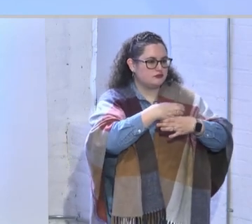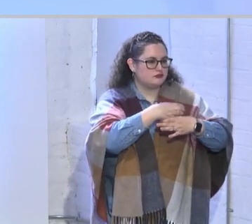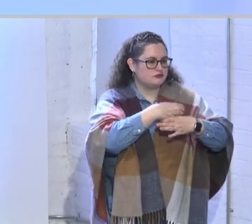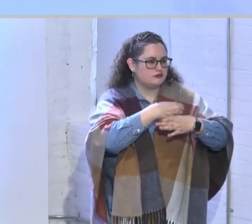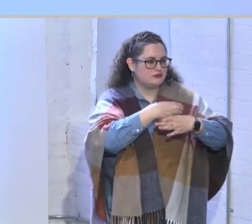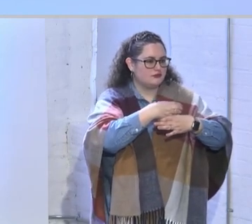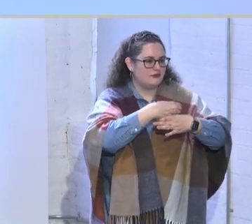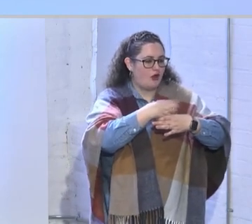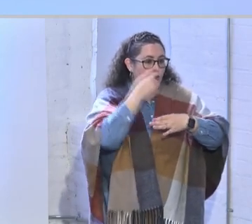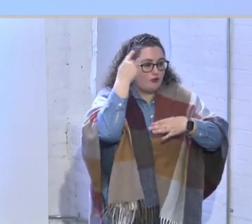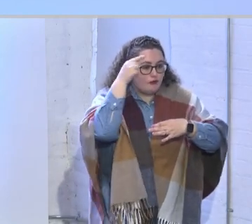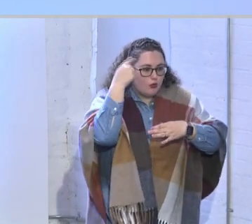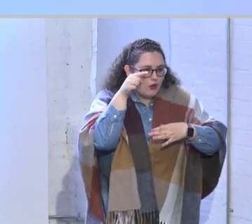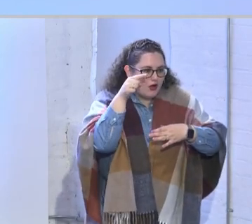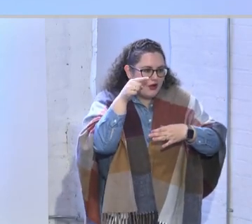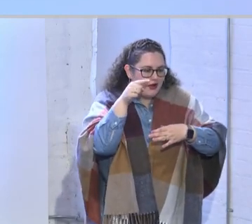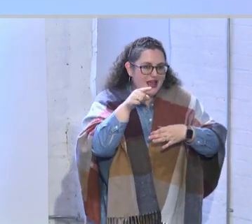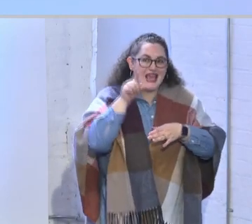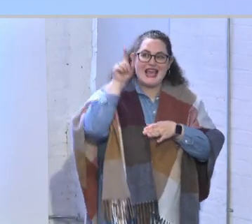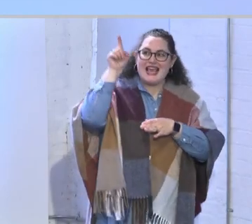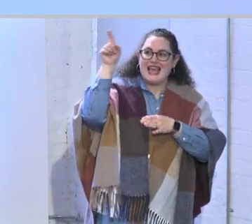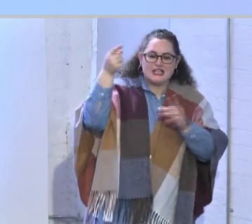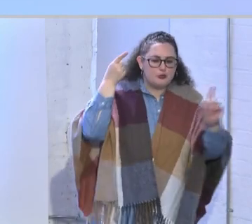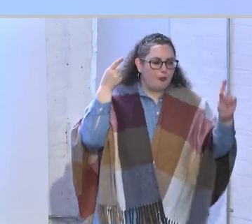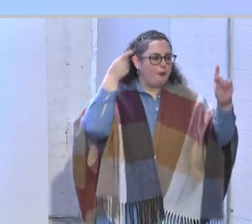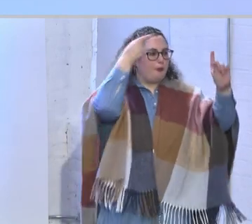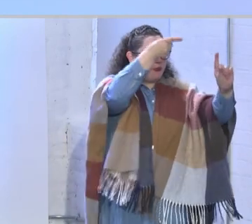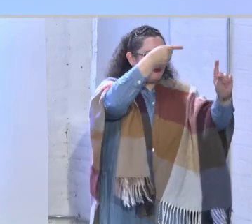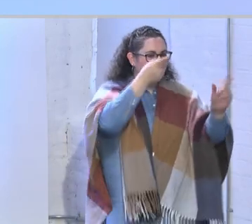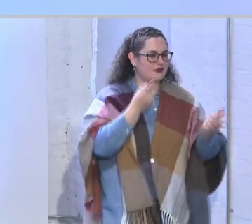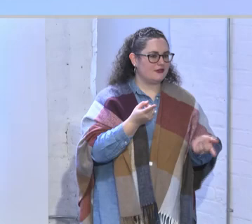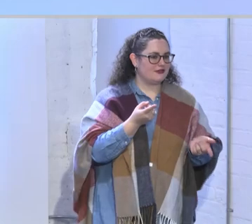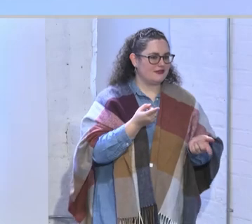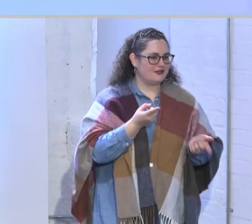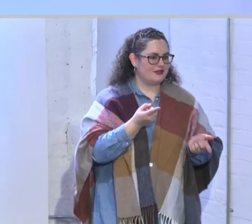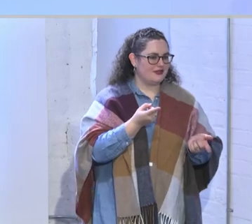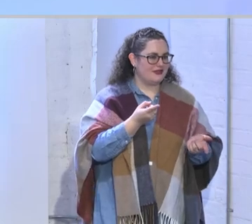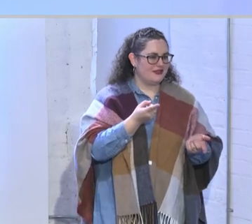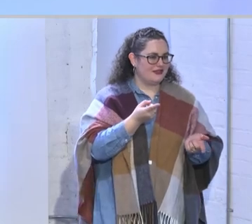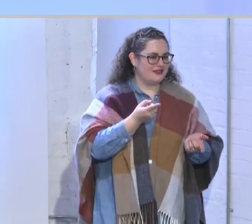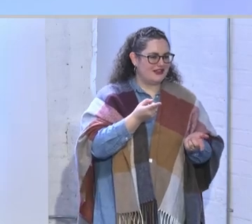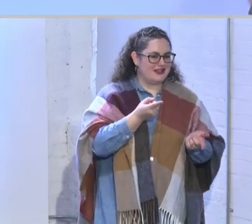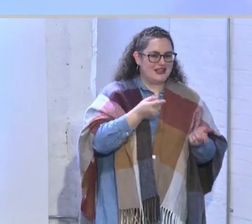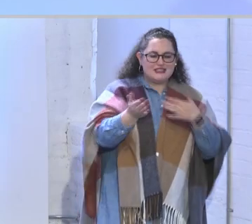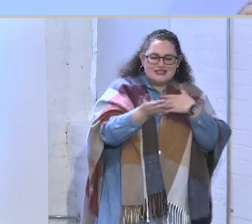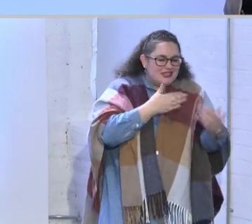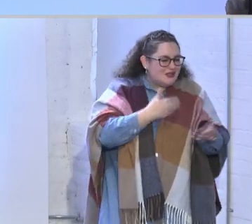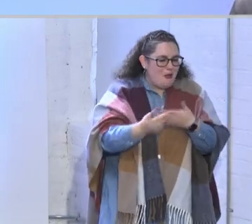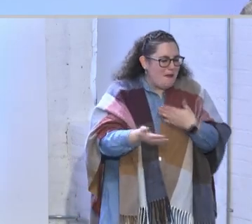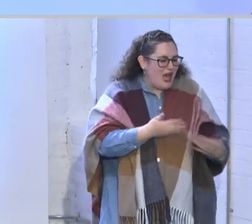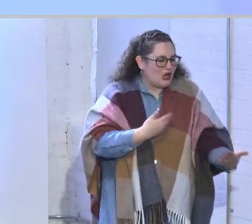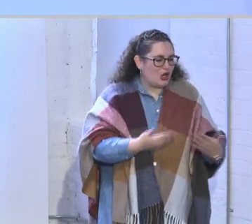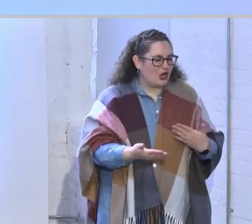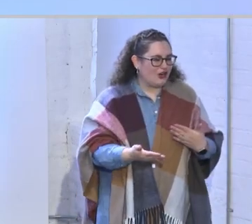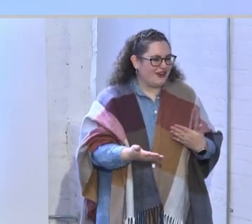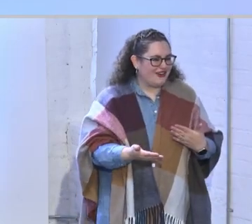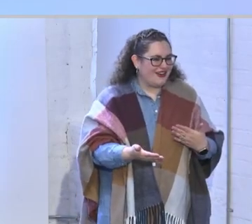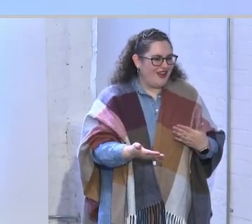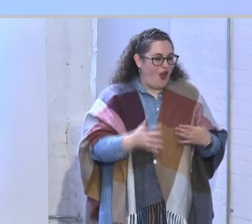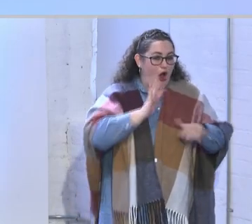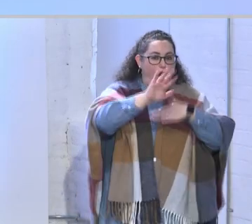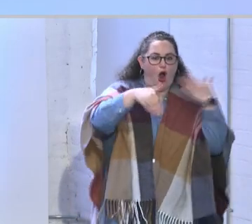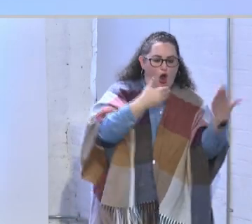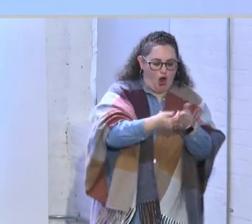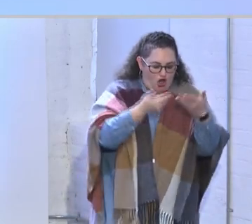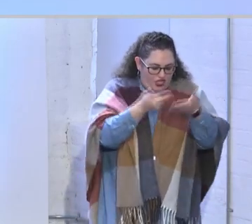are in heaven and that are in earth, visible and invisible, whether they be thrones or dominions or principalities or powers. All things